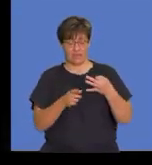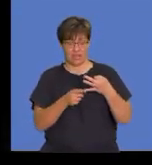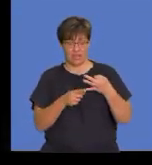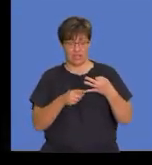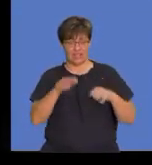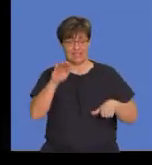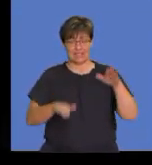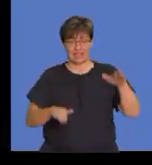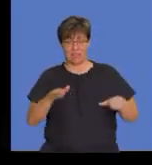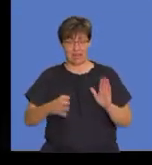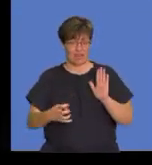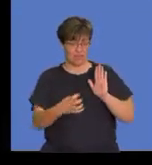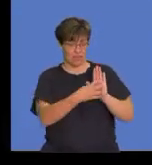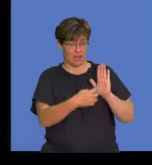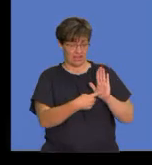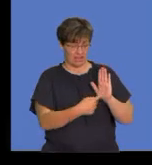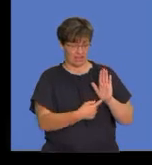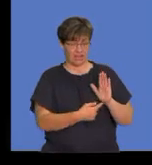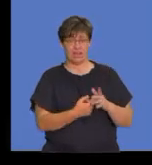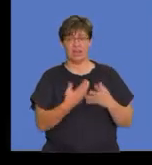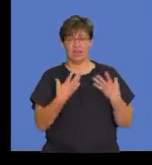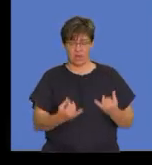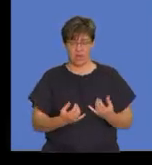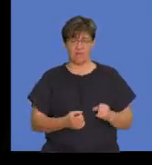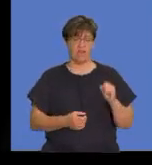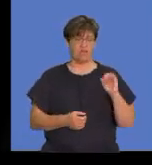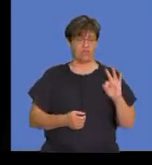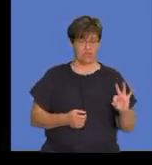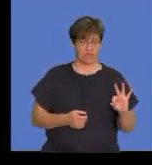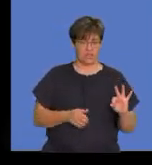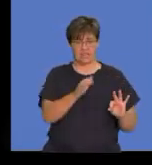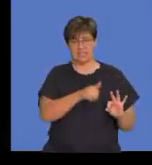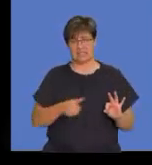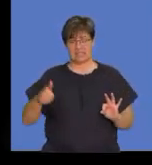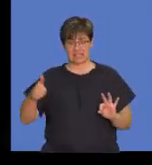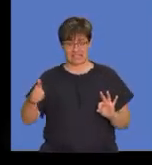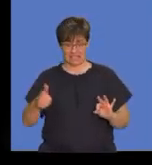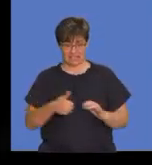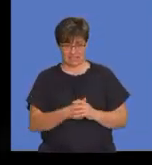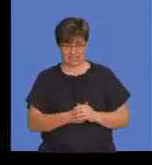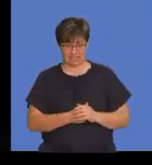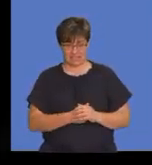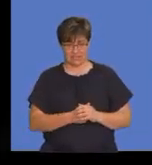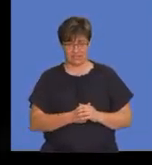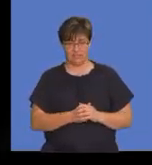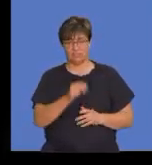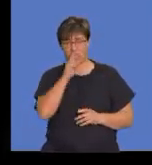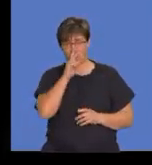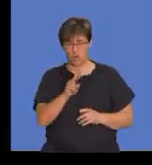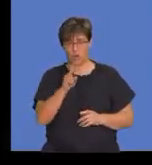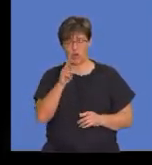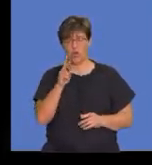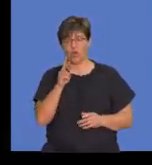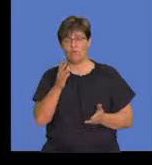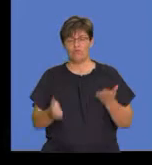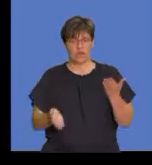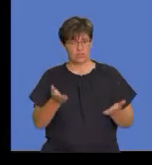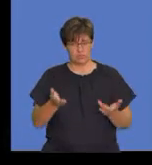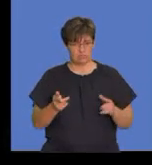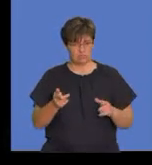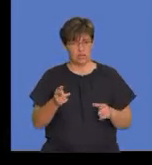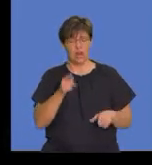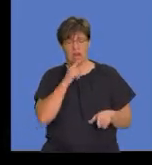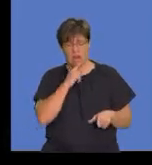similar triangle below, now it has 3 and 6. Let's look at the ratio. If it's the